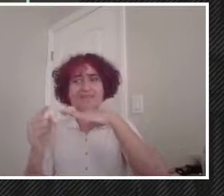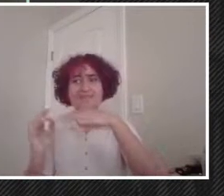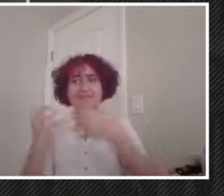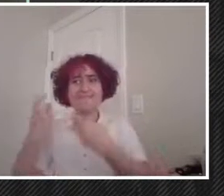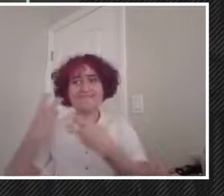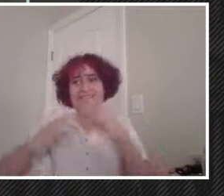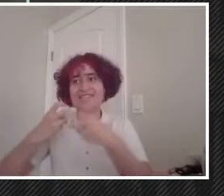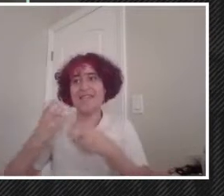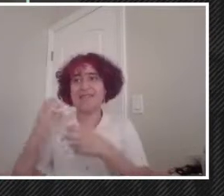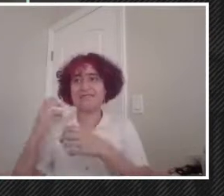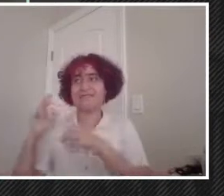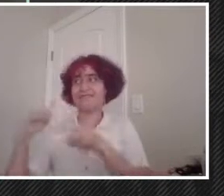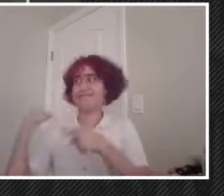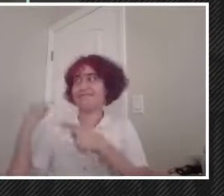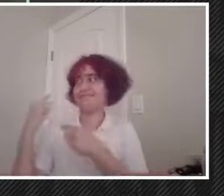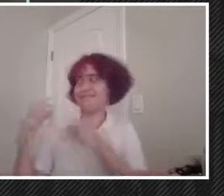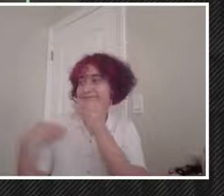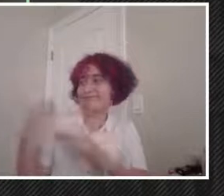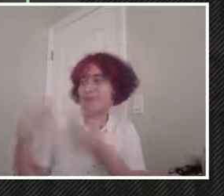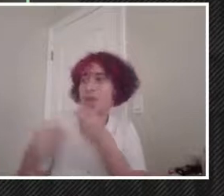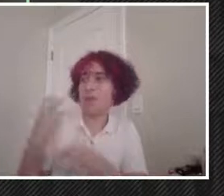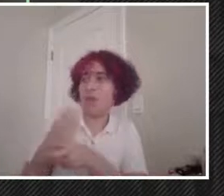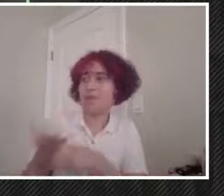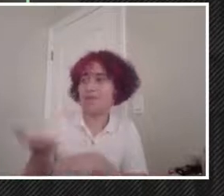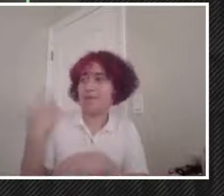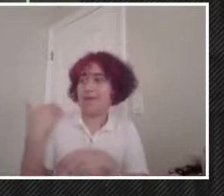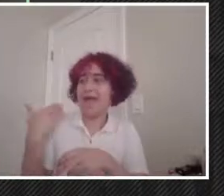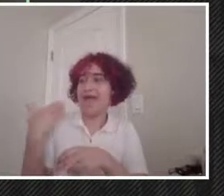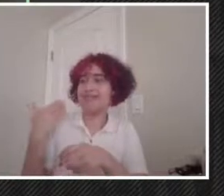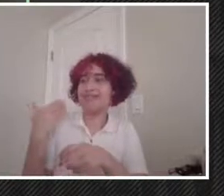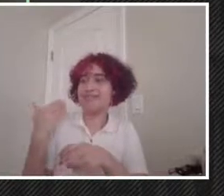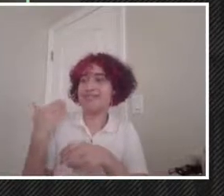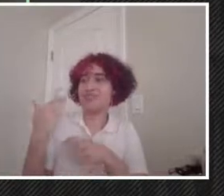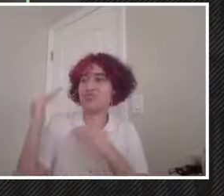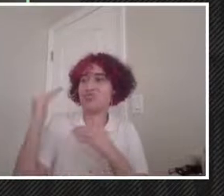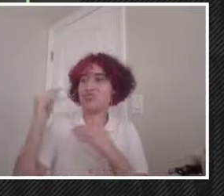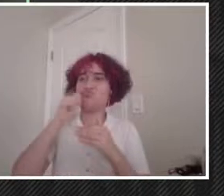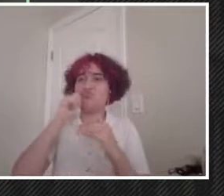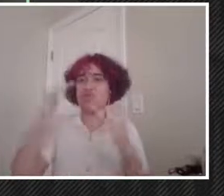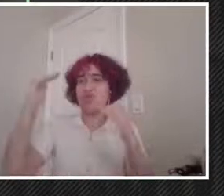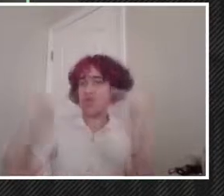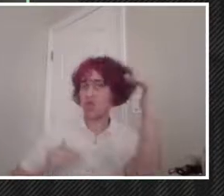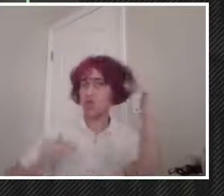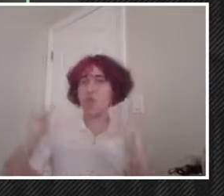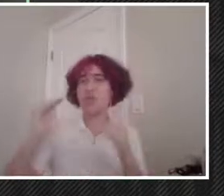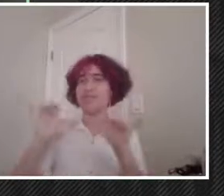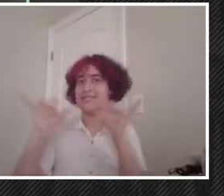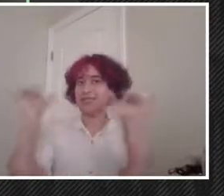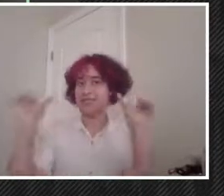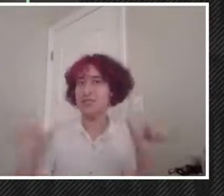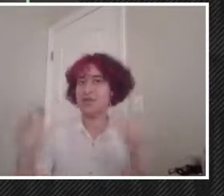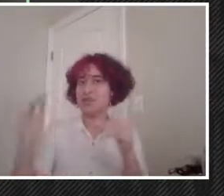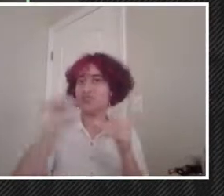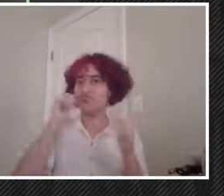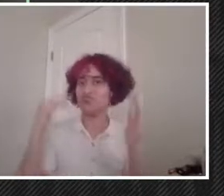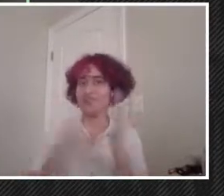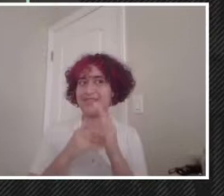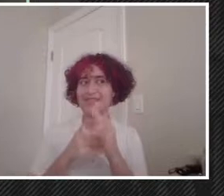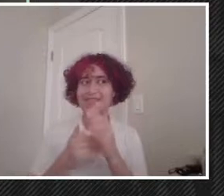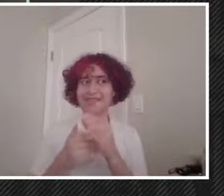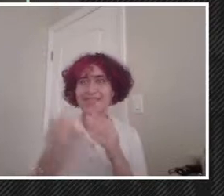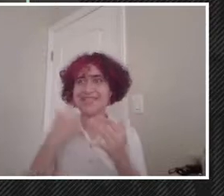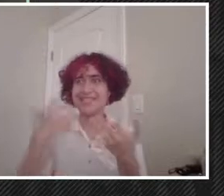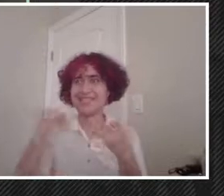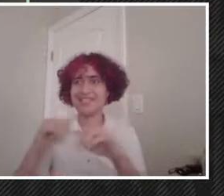racial inequalities, the extreme racism, the structural racism. We're still starting as a deficit. And